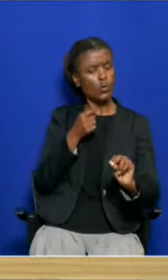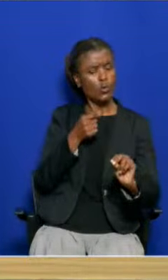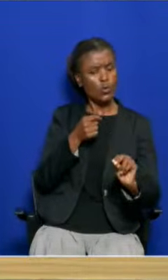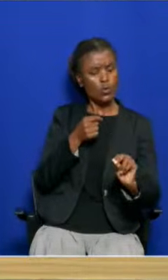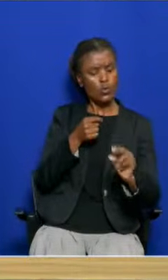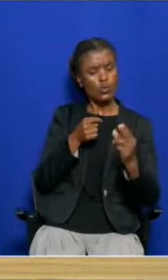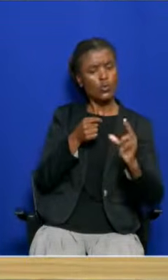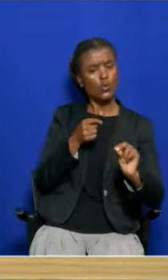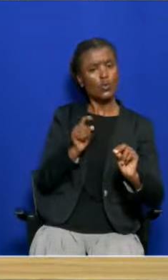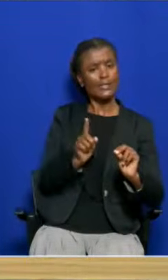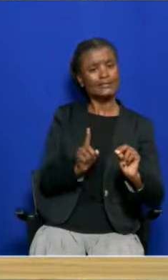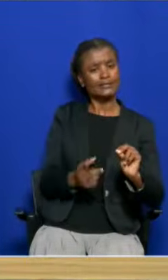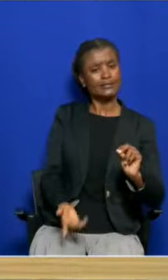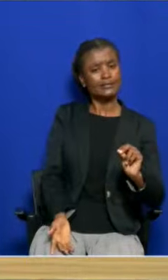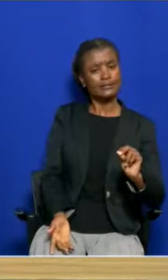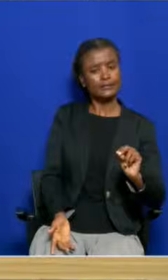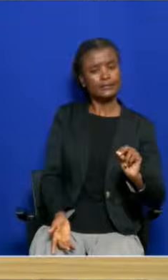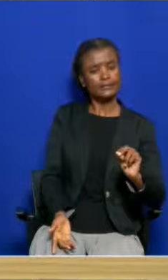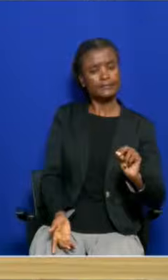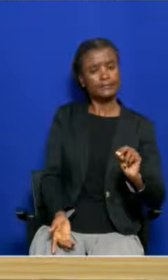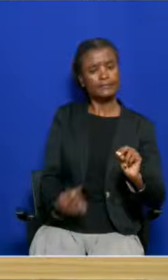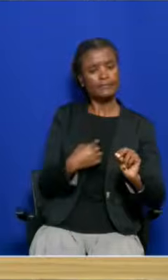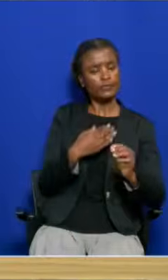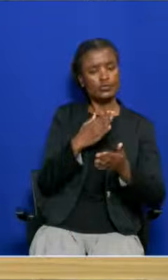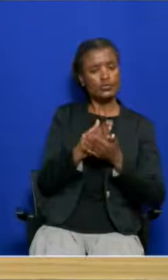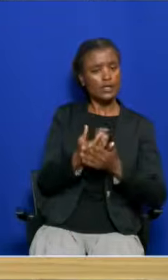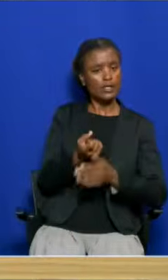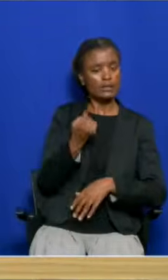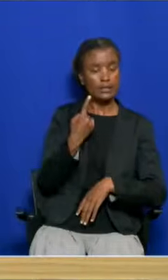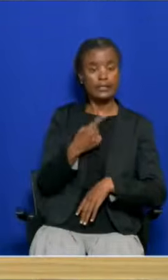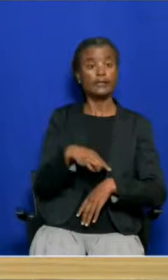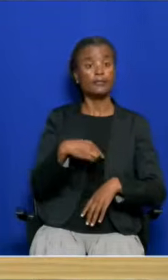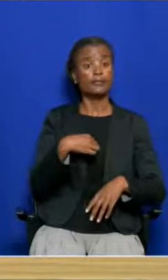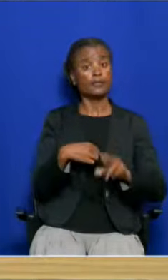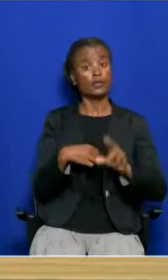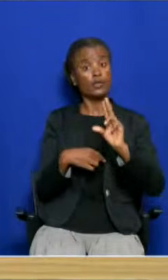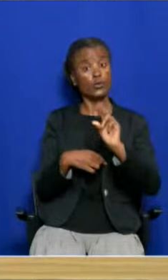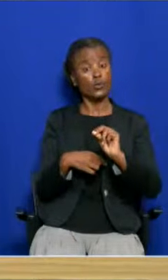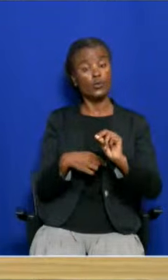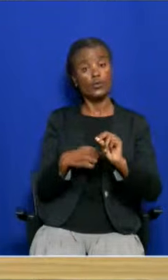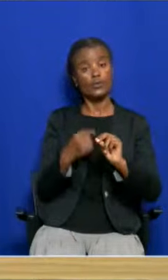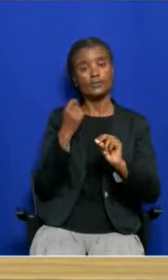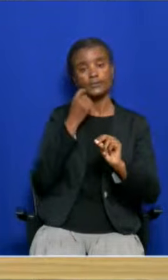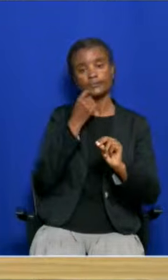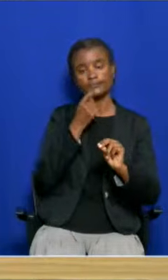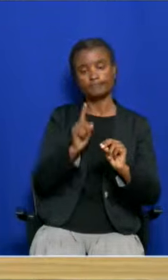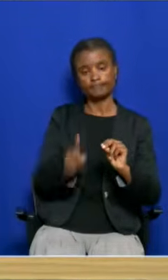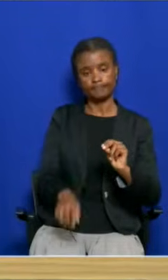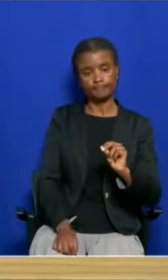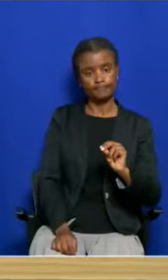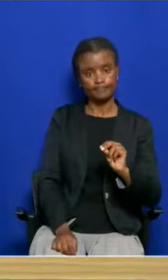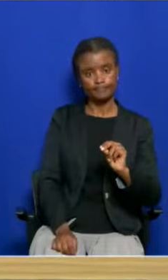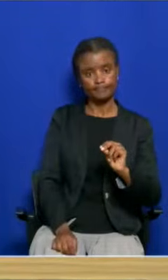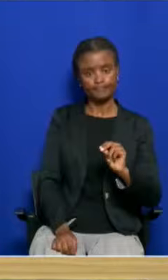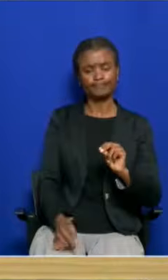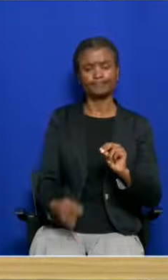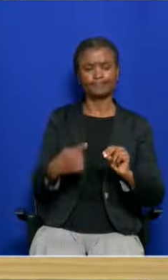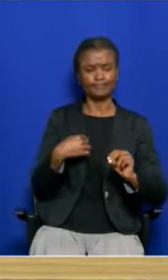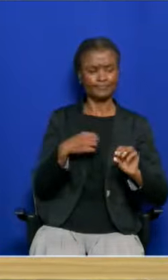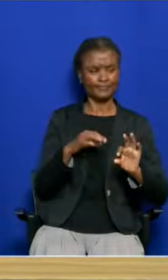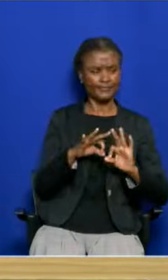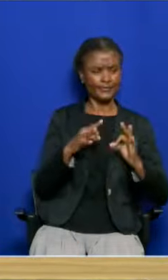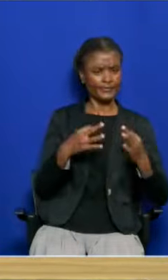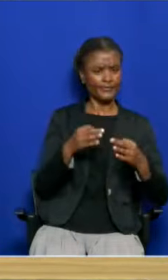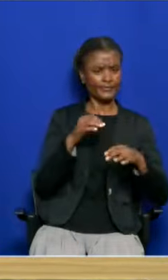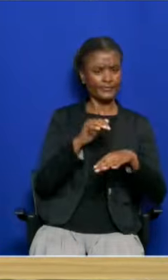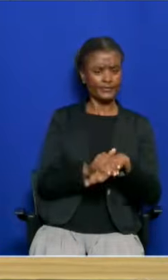Okay. The no that I'm referring to is the no of as a family friend. Even though I'm